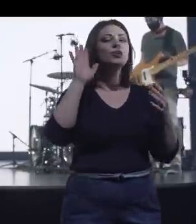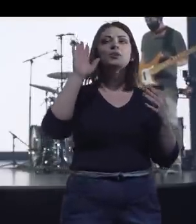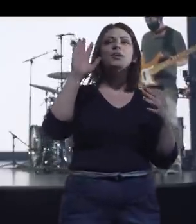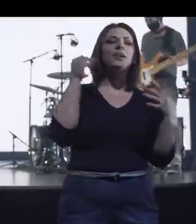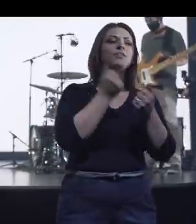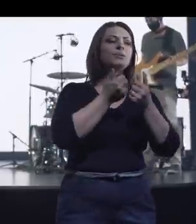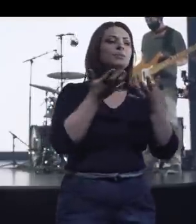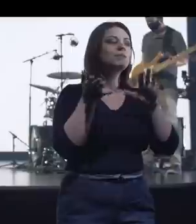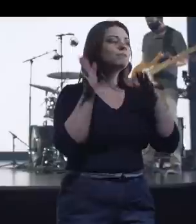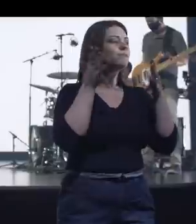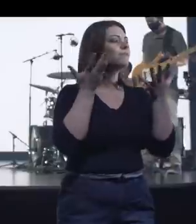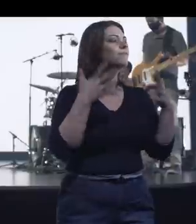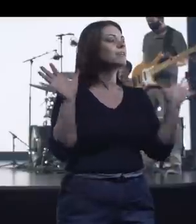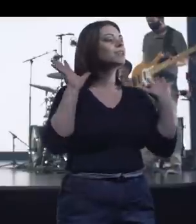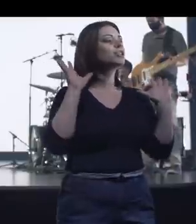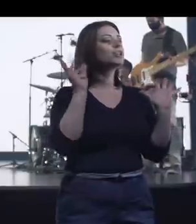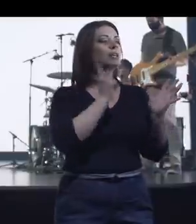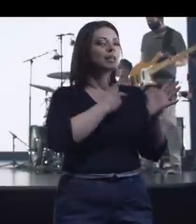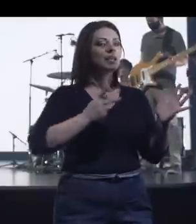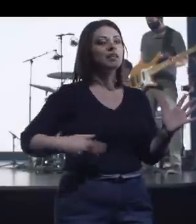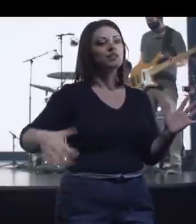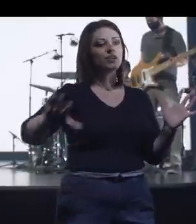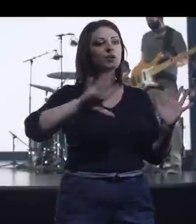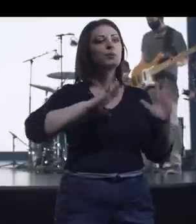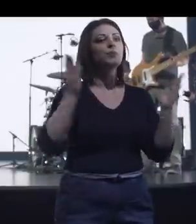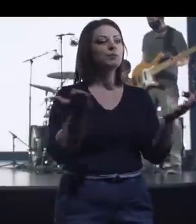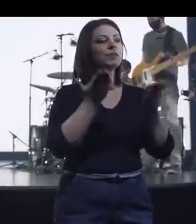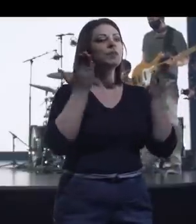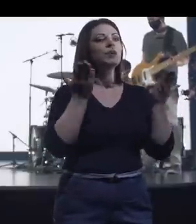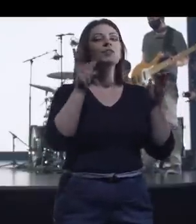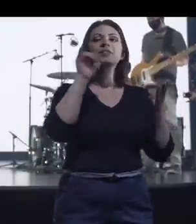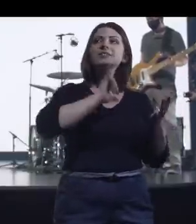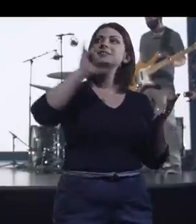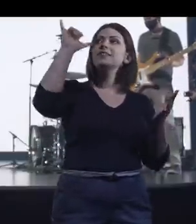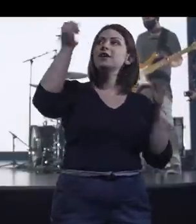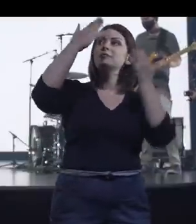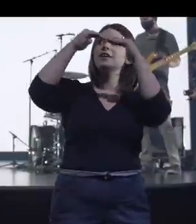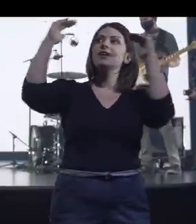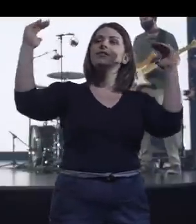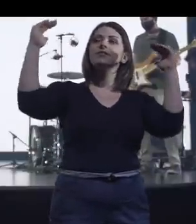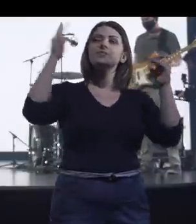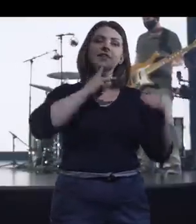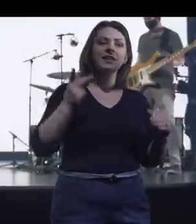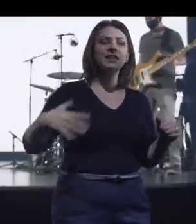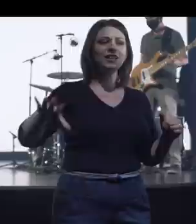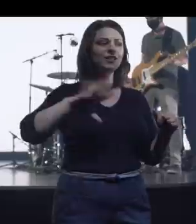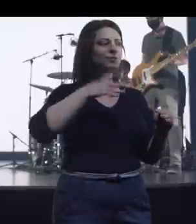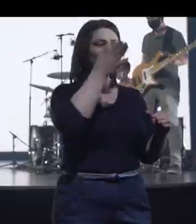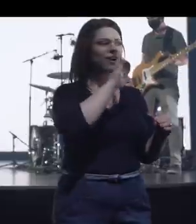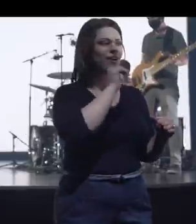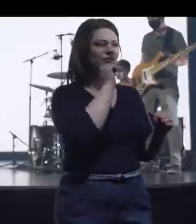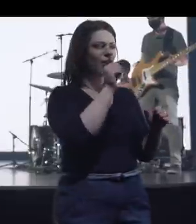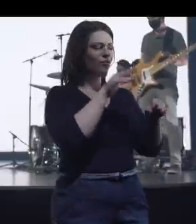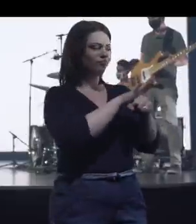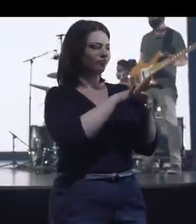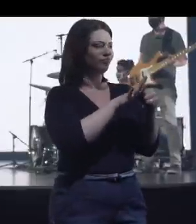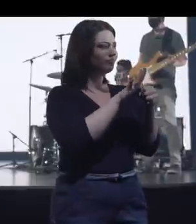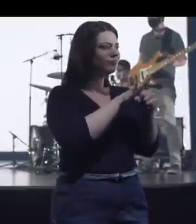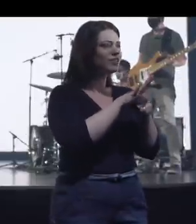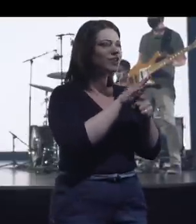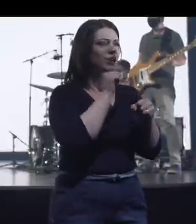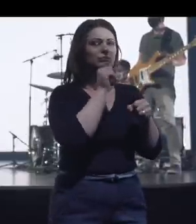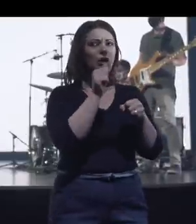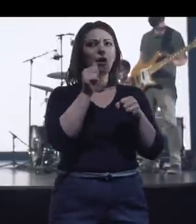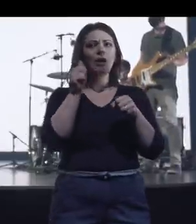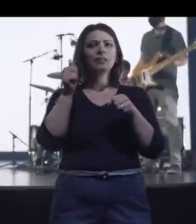on earth as it is in heaven. The kingdom of God is not a location. It's not a